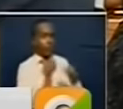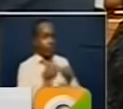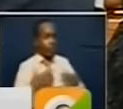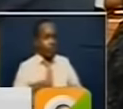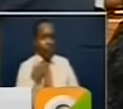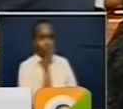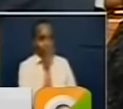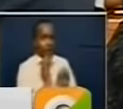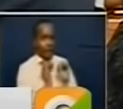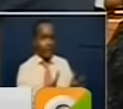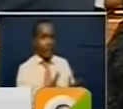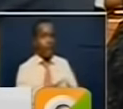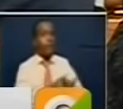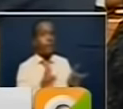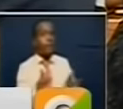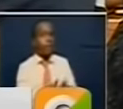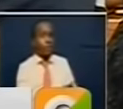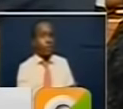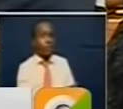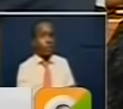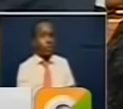But also,